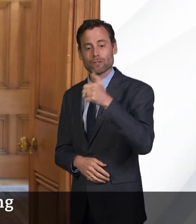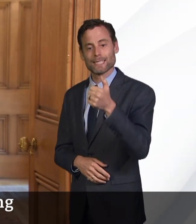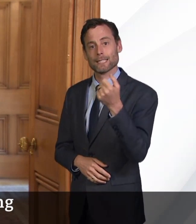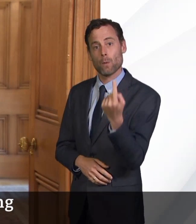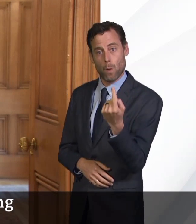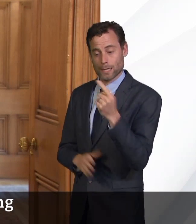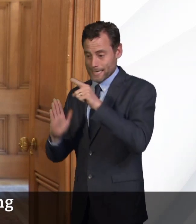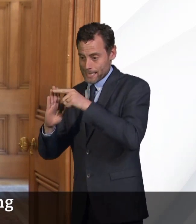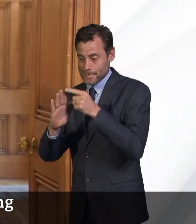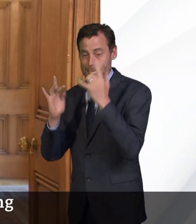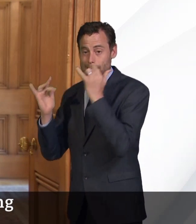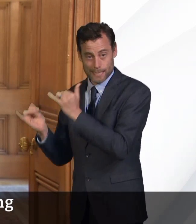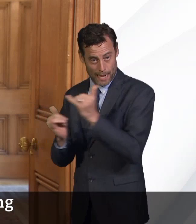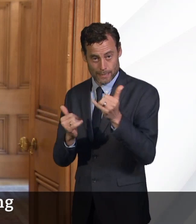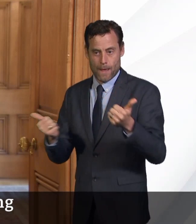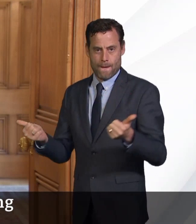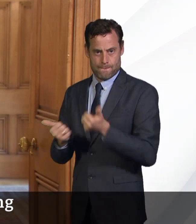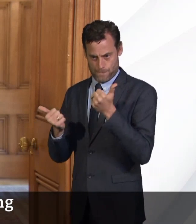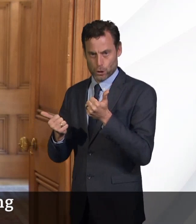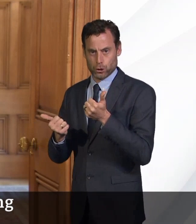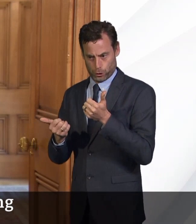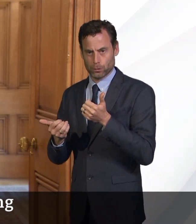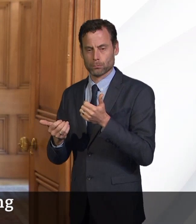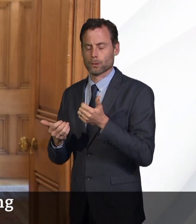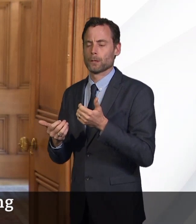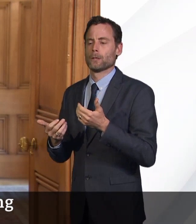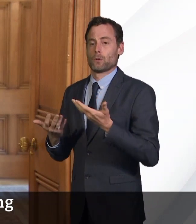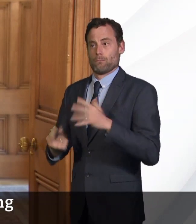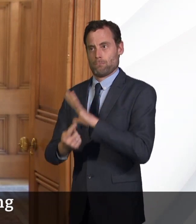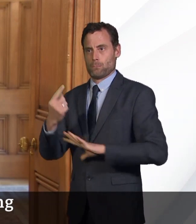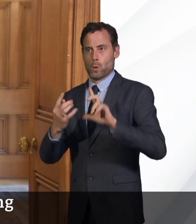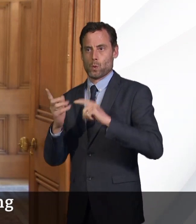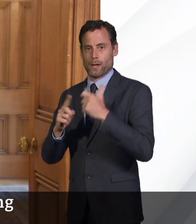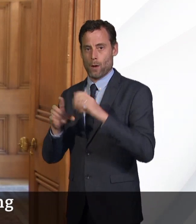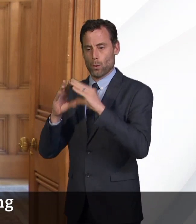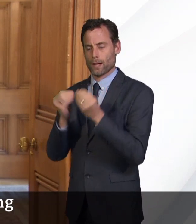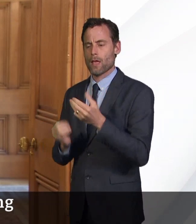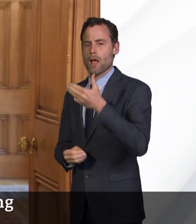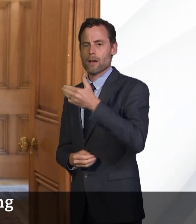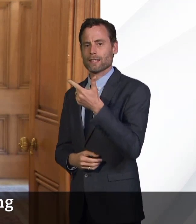1,631,561 tests for coronavirus have now been carried out in the UK, including